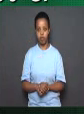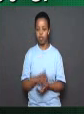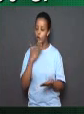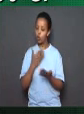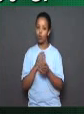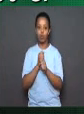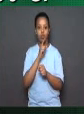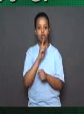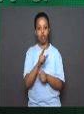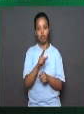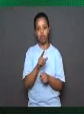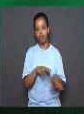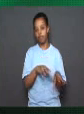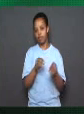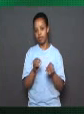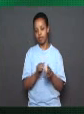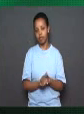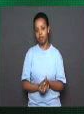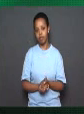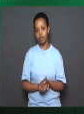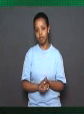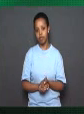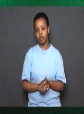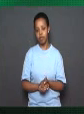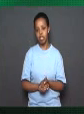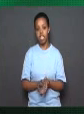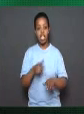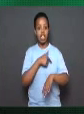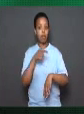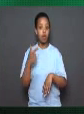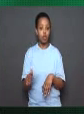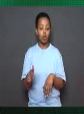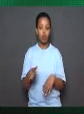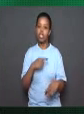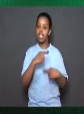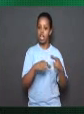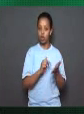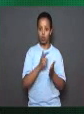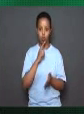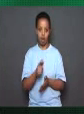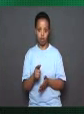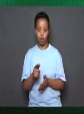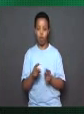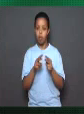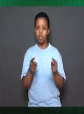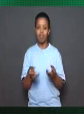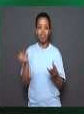done, students. When the temperature of a reaction is